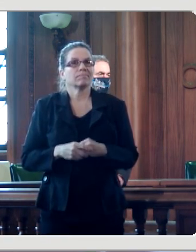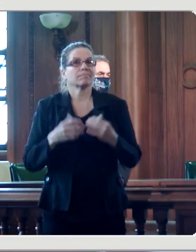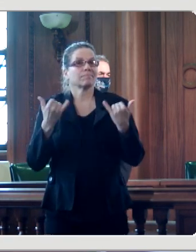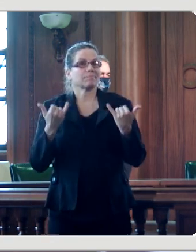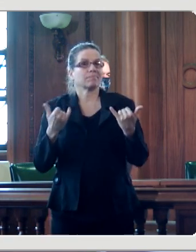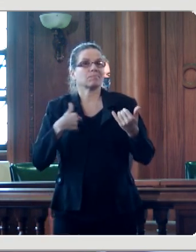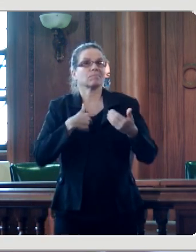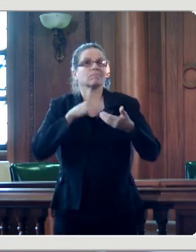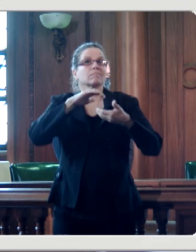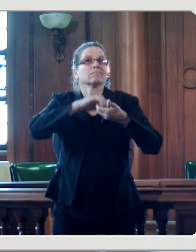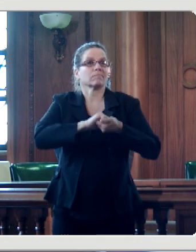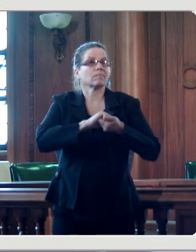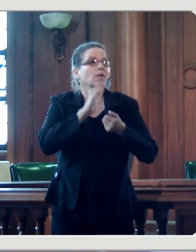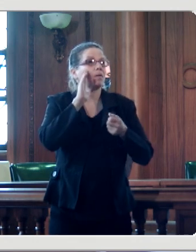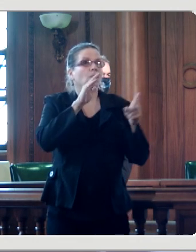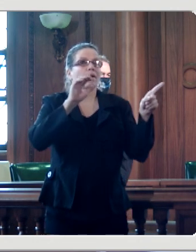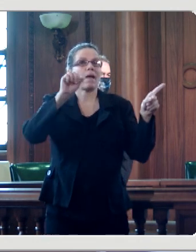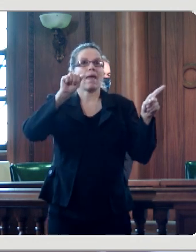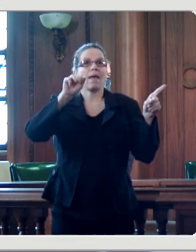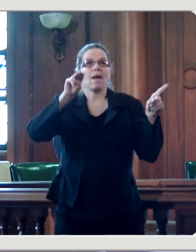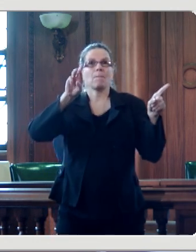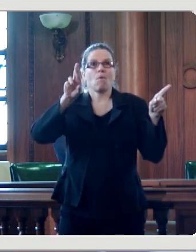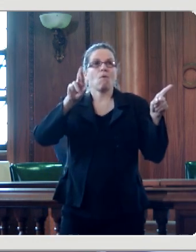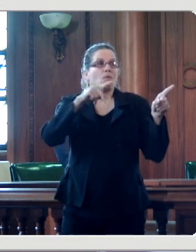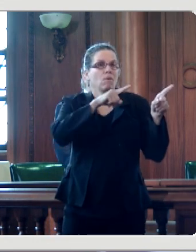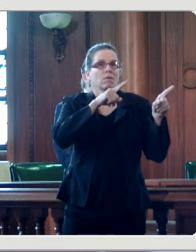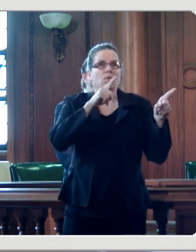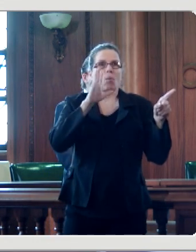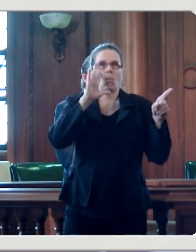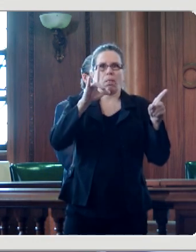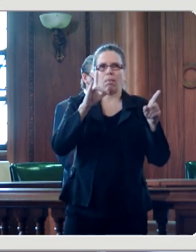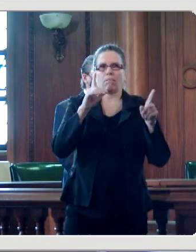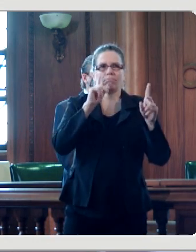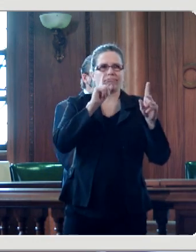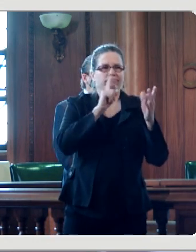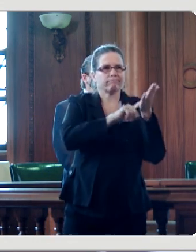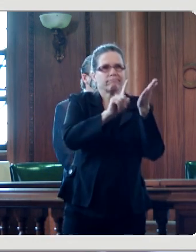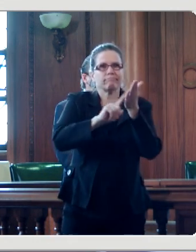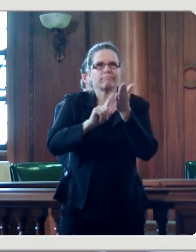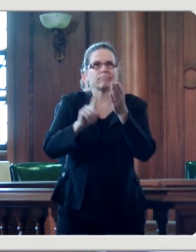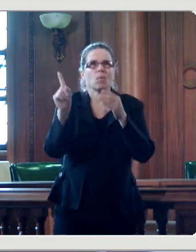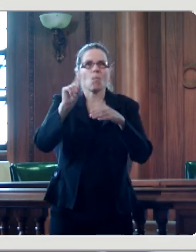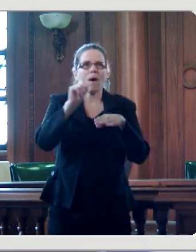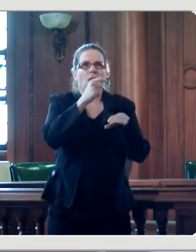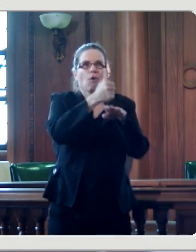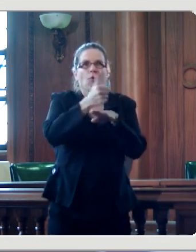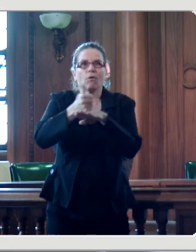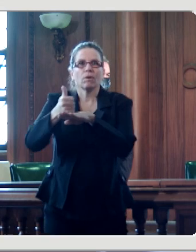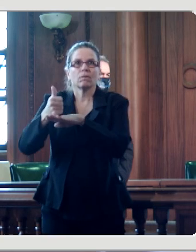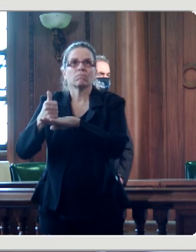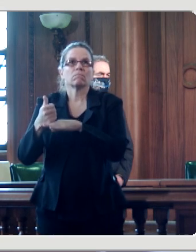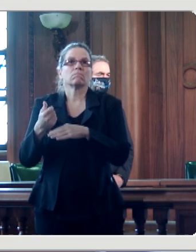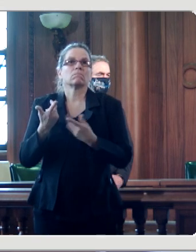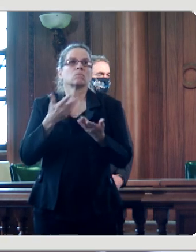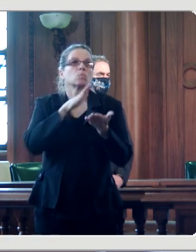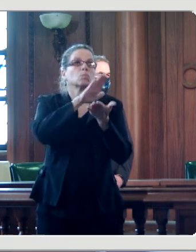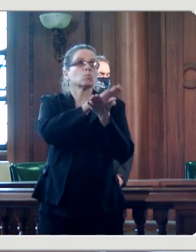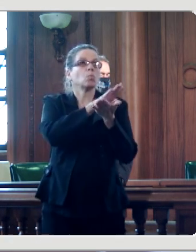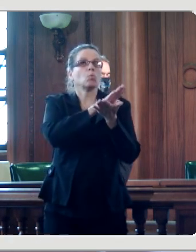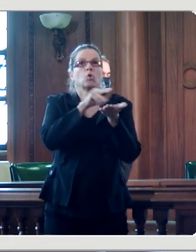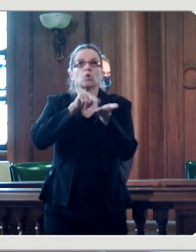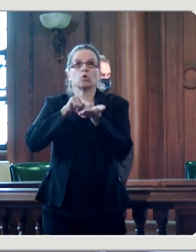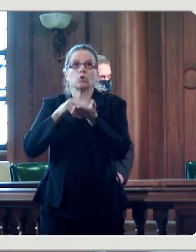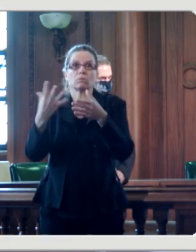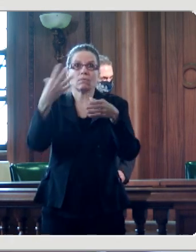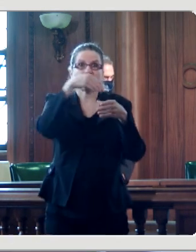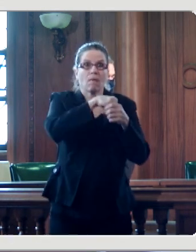if we can involve Springfield school nurses in our process, but it takes